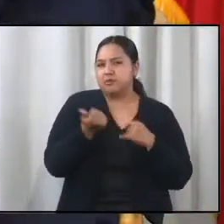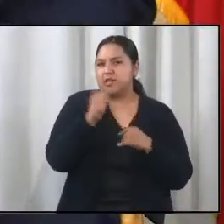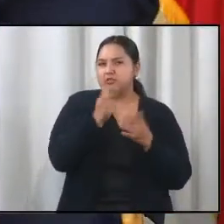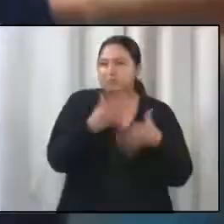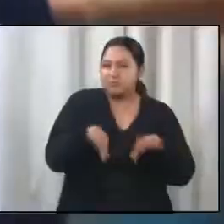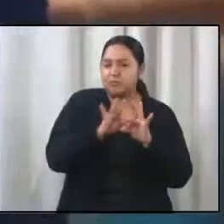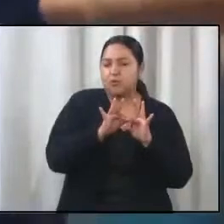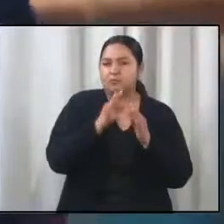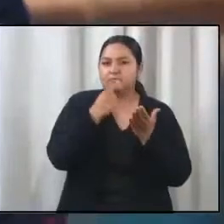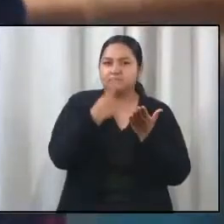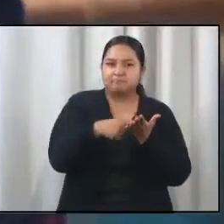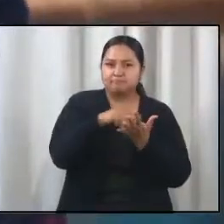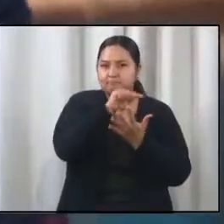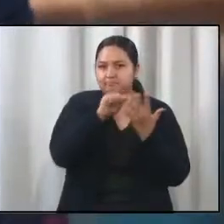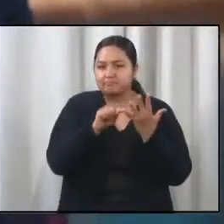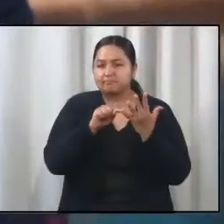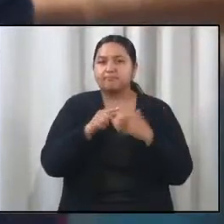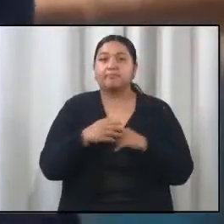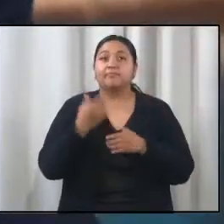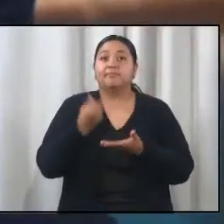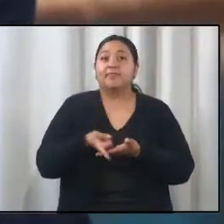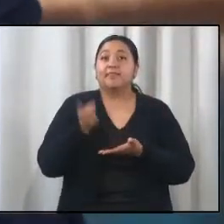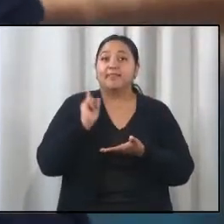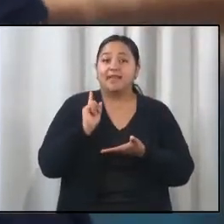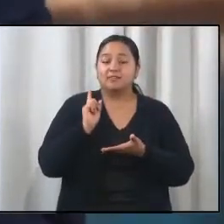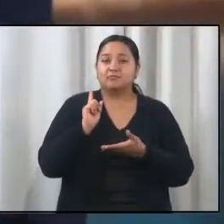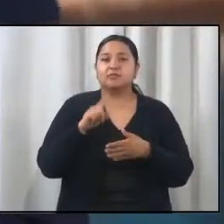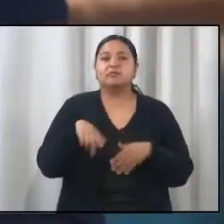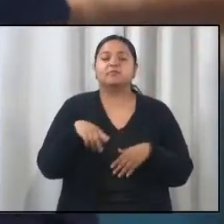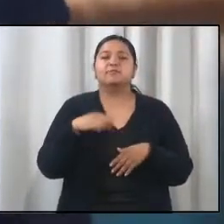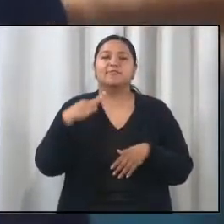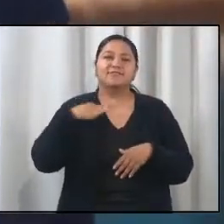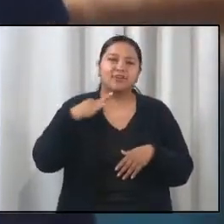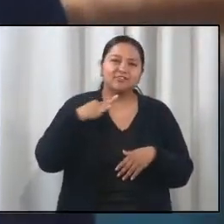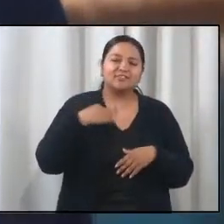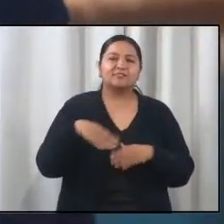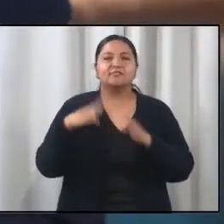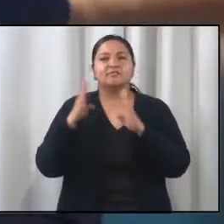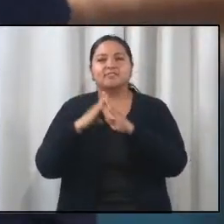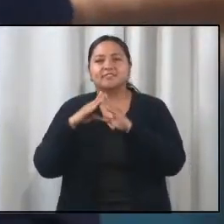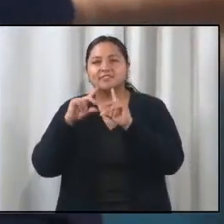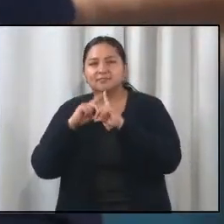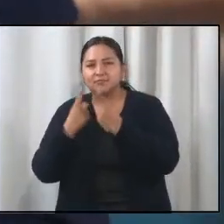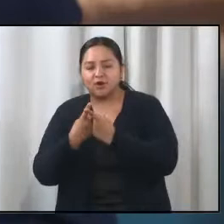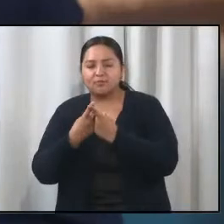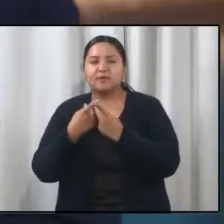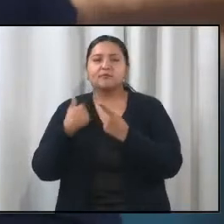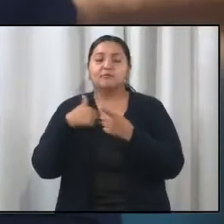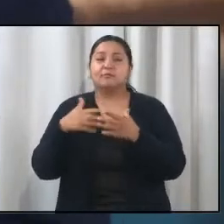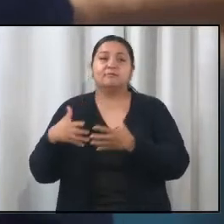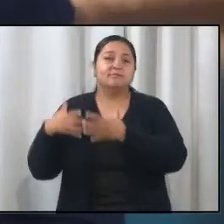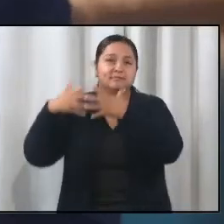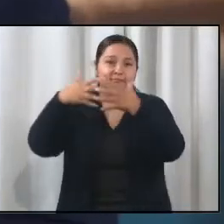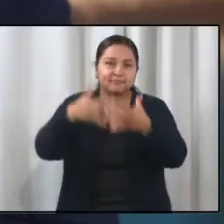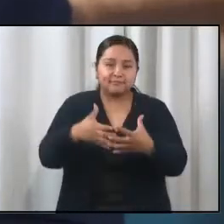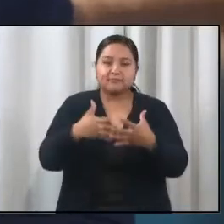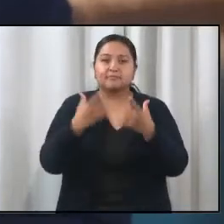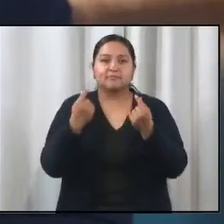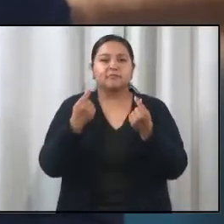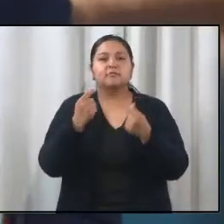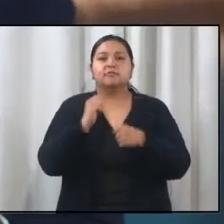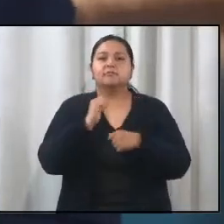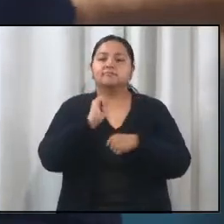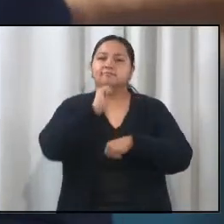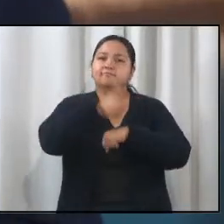to Serve and the Homeless Services team, with the support of volunteers and other city departments, mobilized and got our new emergency